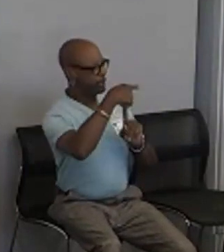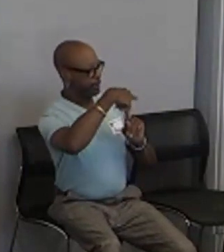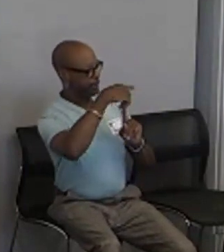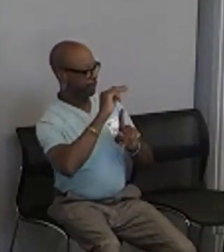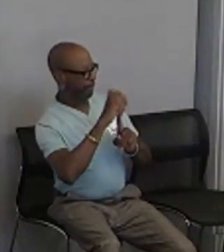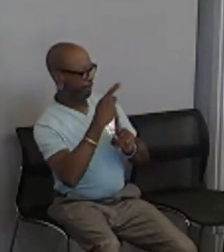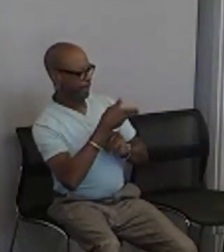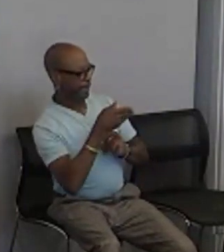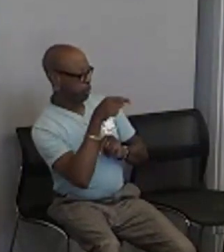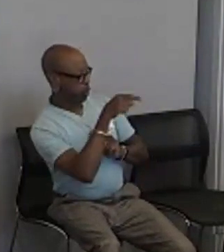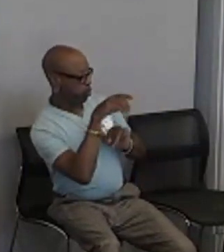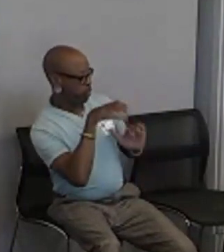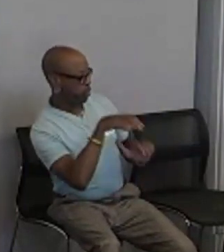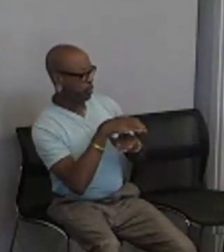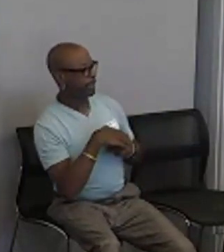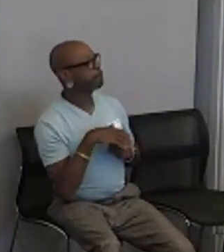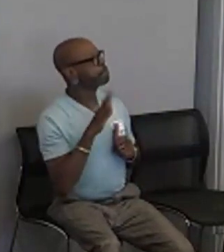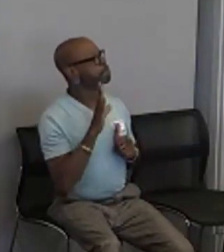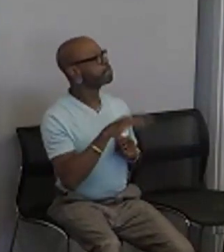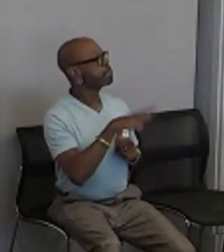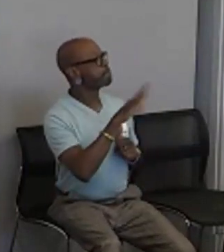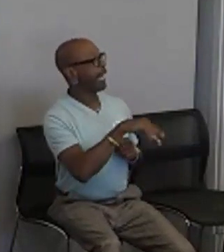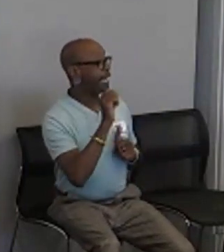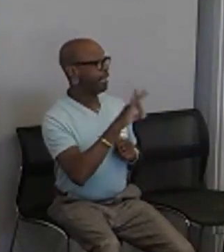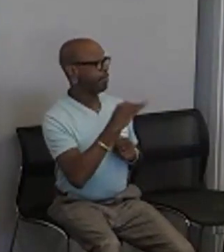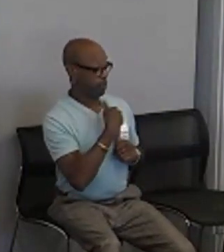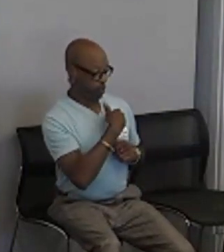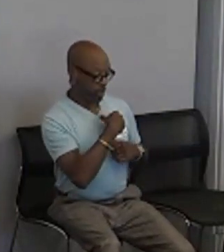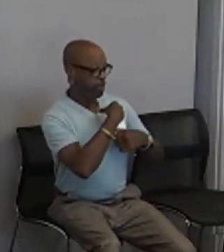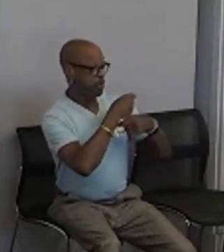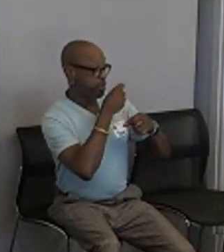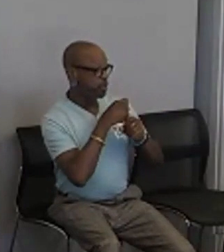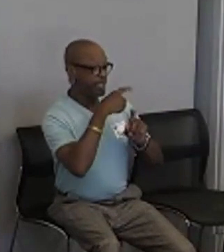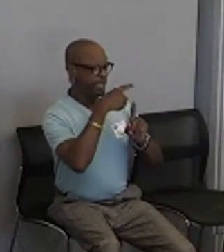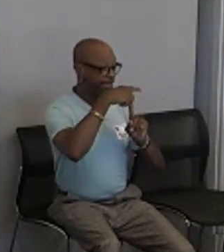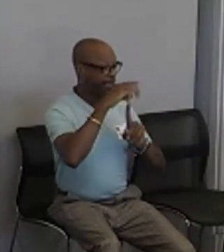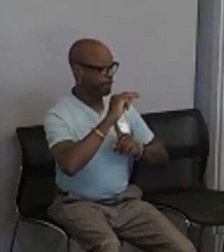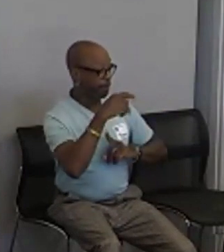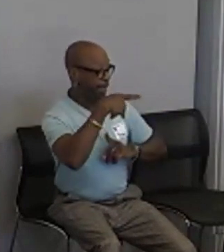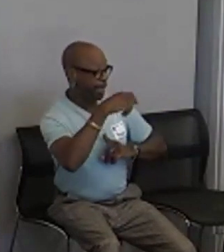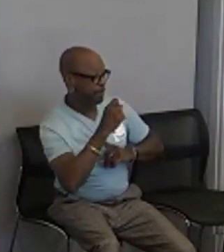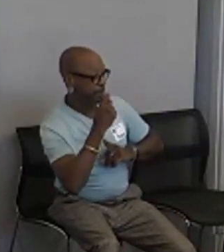thing you're doing. How about if we produce TMAPs for